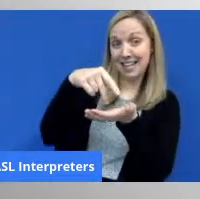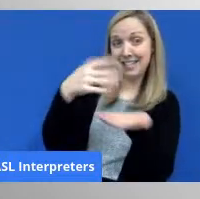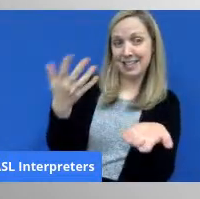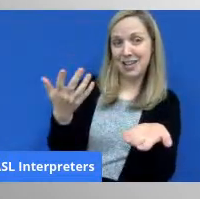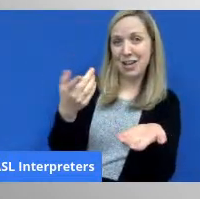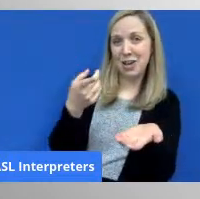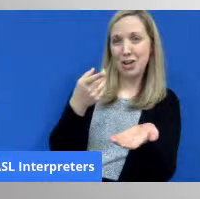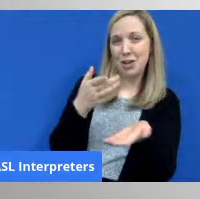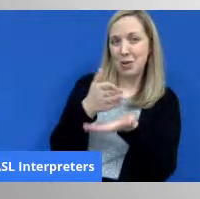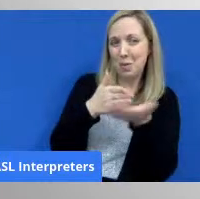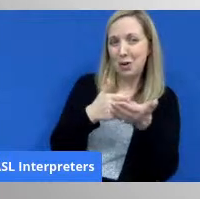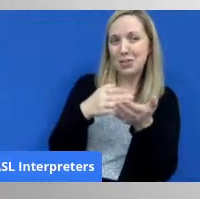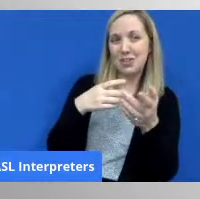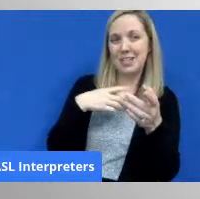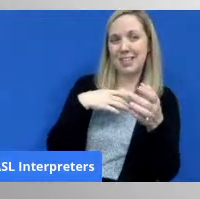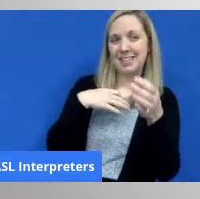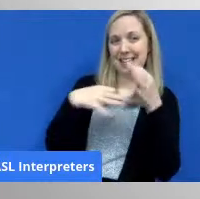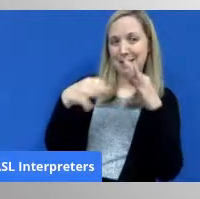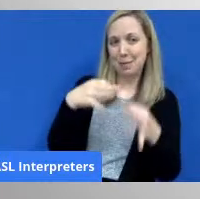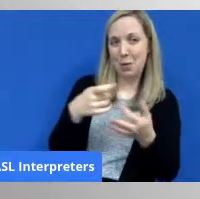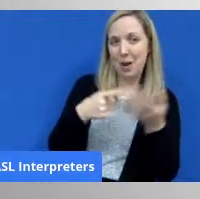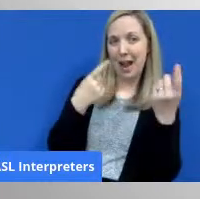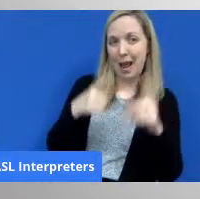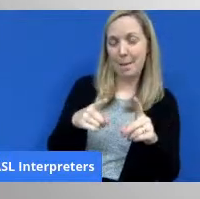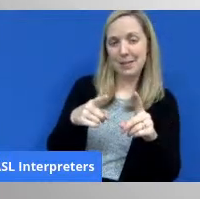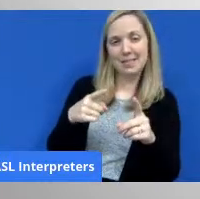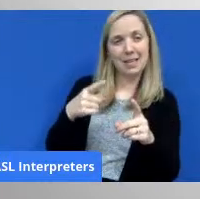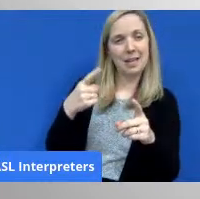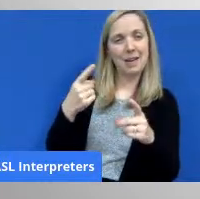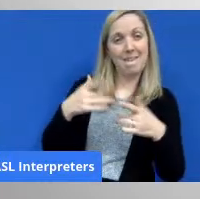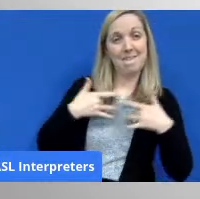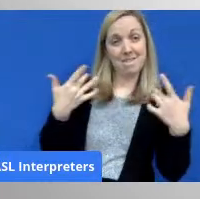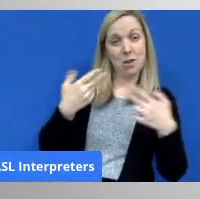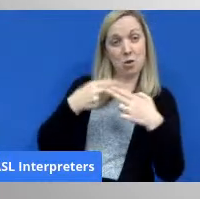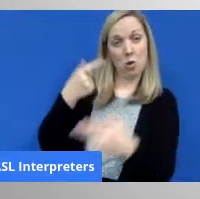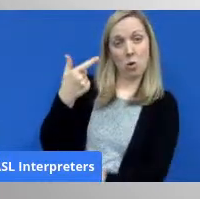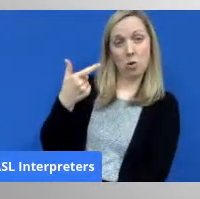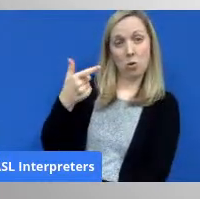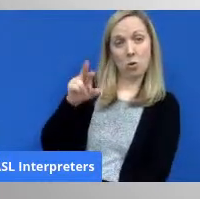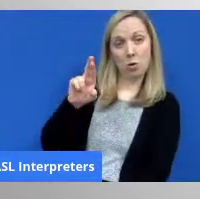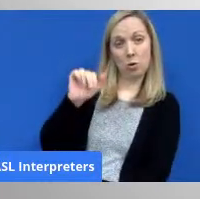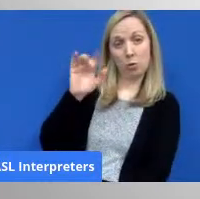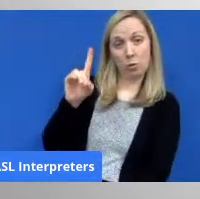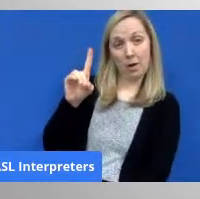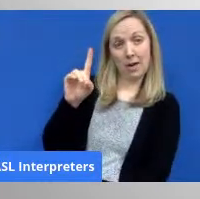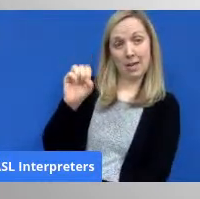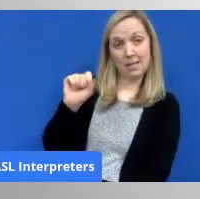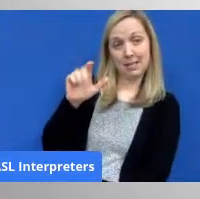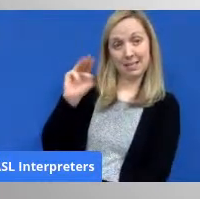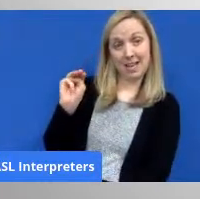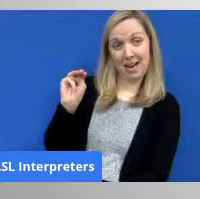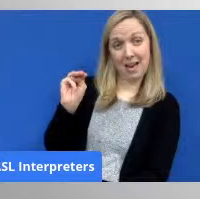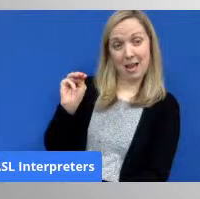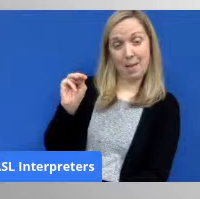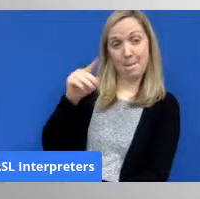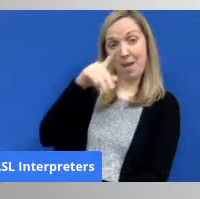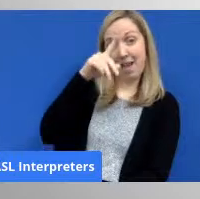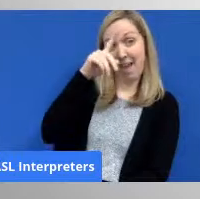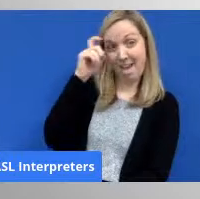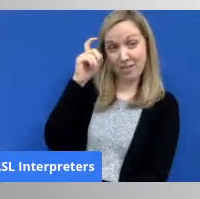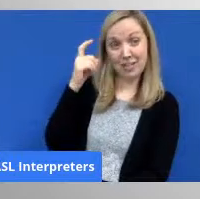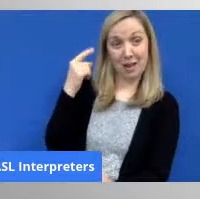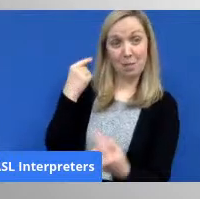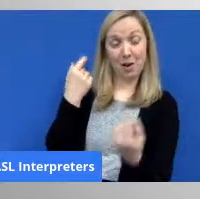at Grand Slam every Friday night in the summer. Our Mayor Commission has very generously